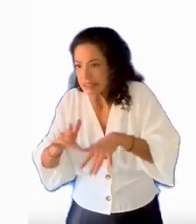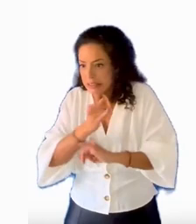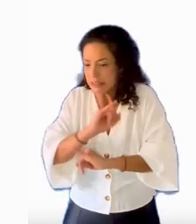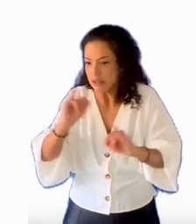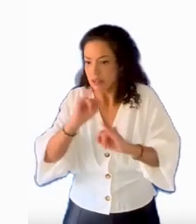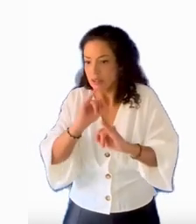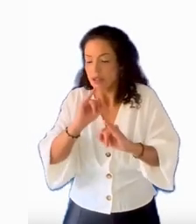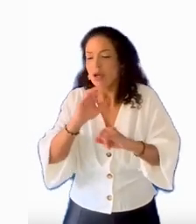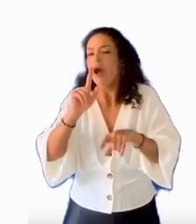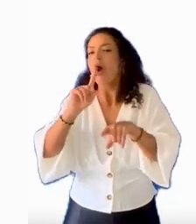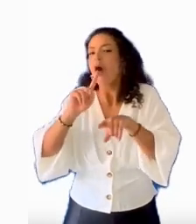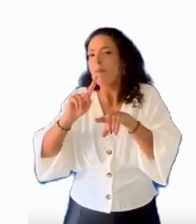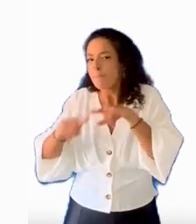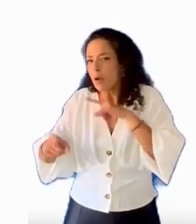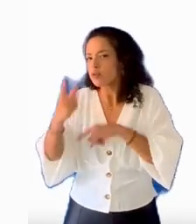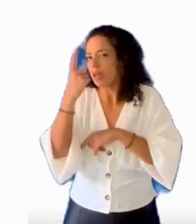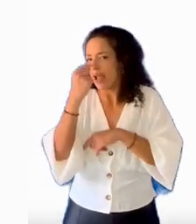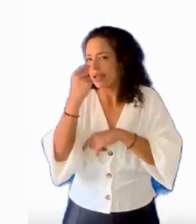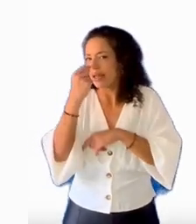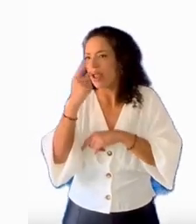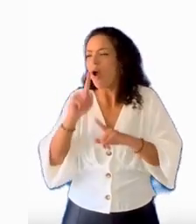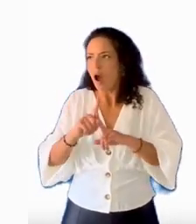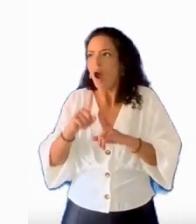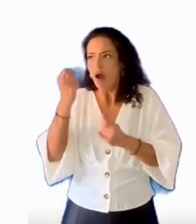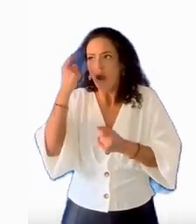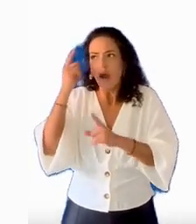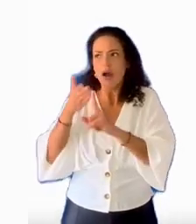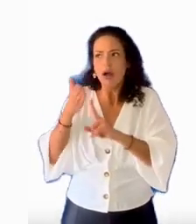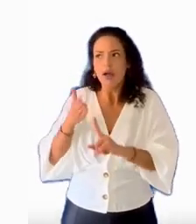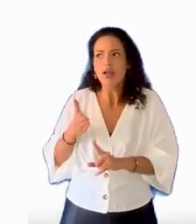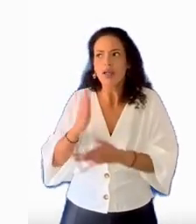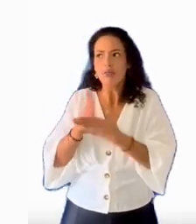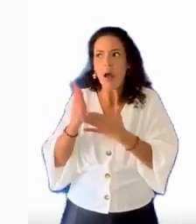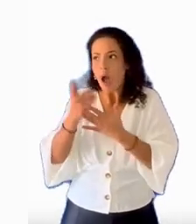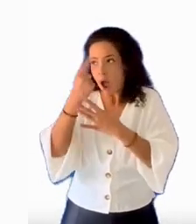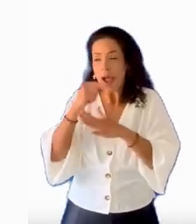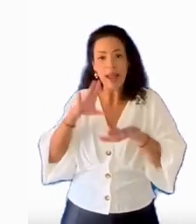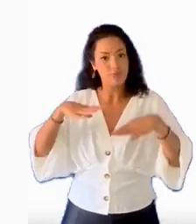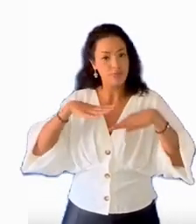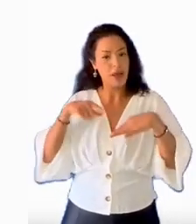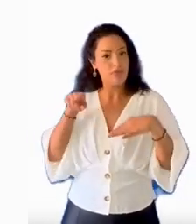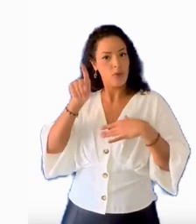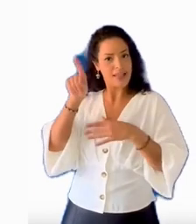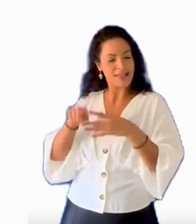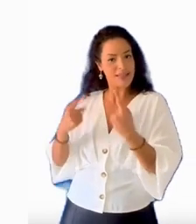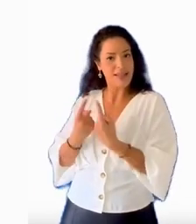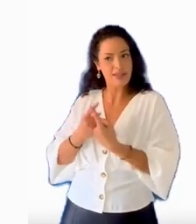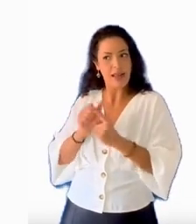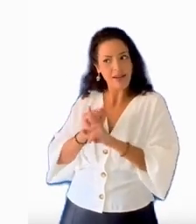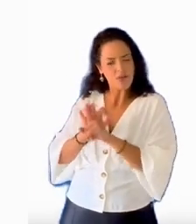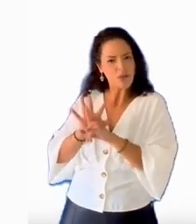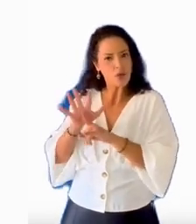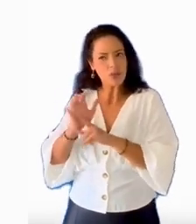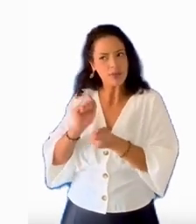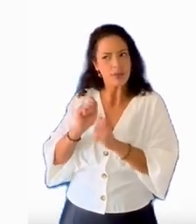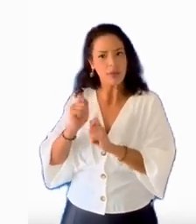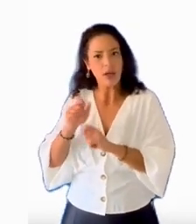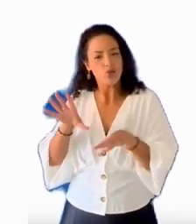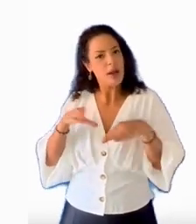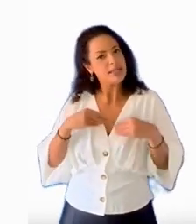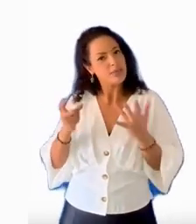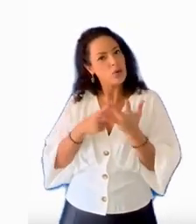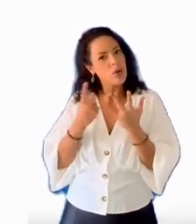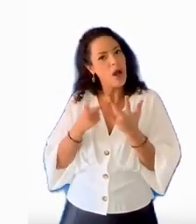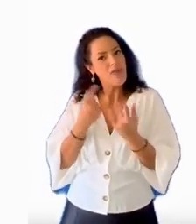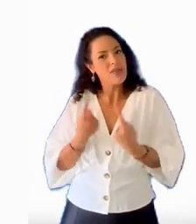me to reflect, to normalise, and to identify those aspects which I might just be able to prepare for and influence, and to begin to accept those other